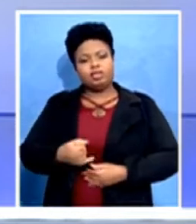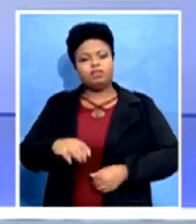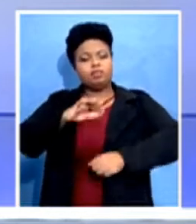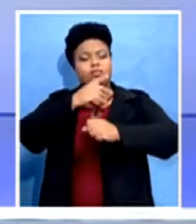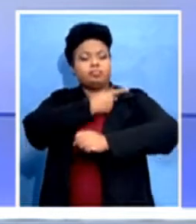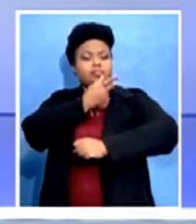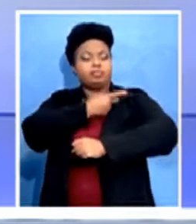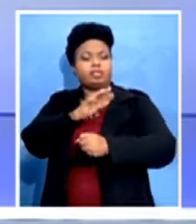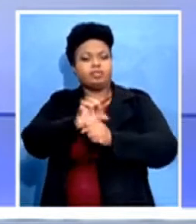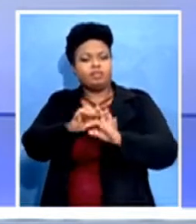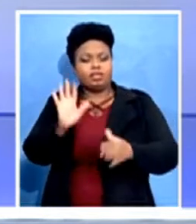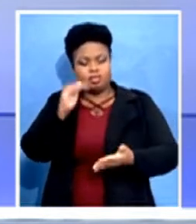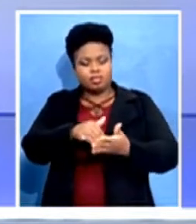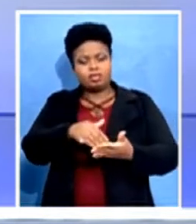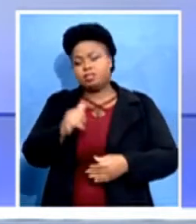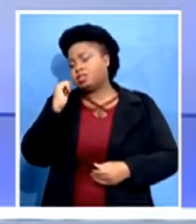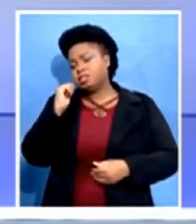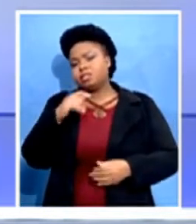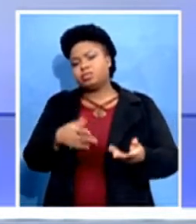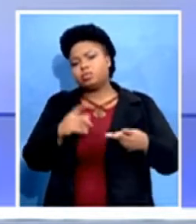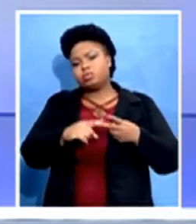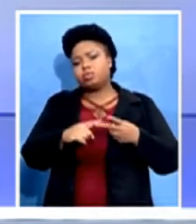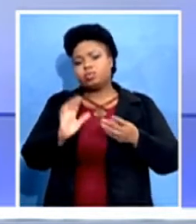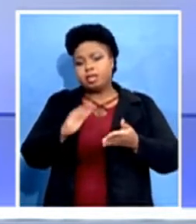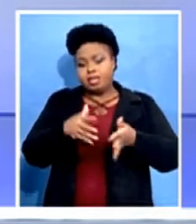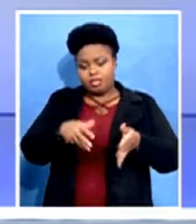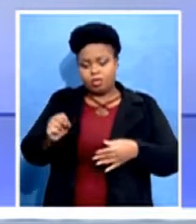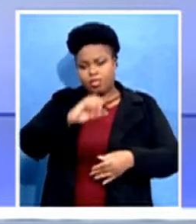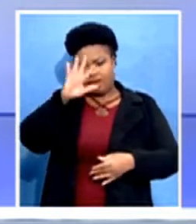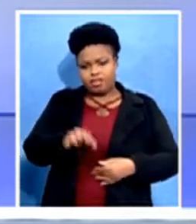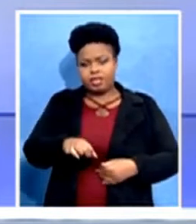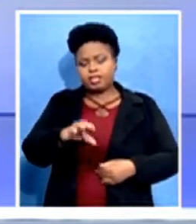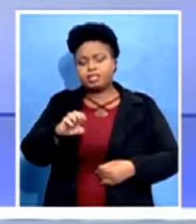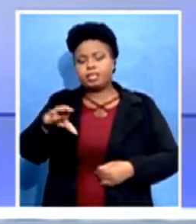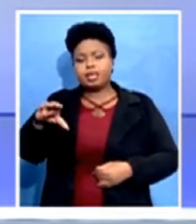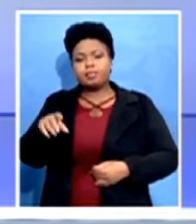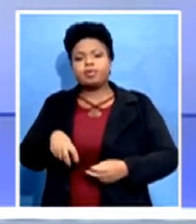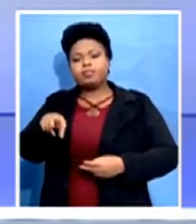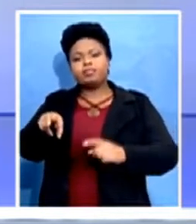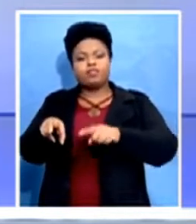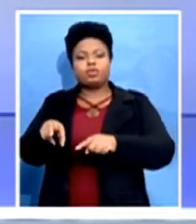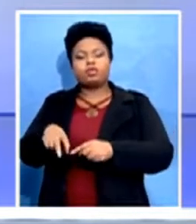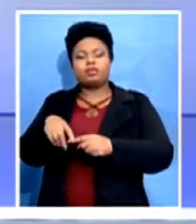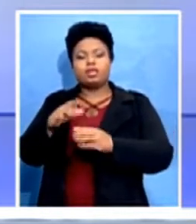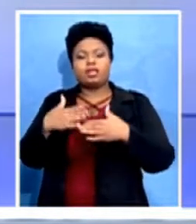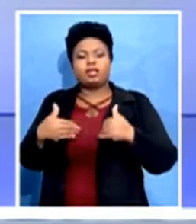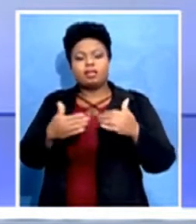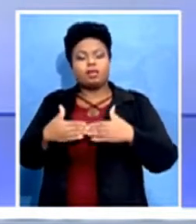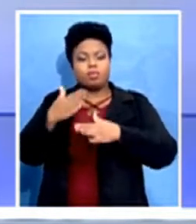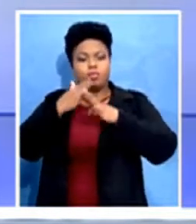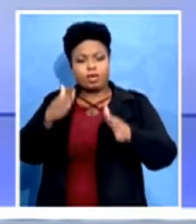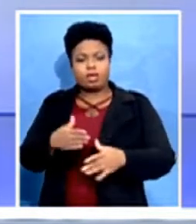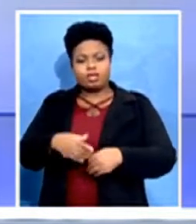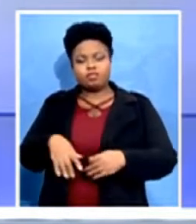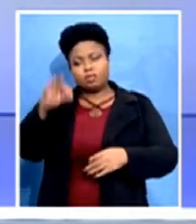arrive in the Eastern Cape. Thereafter, healthcare workers from both the public and private sectors will be the first to receive the life-saving jab as part